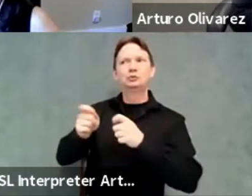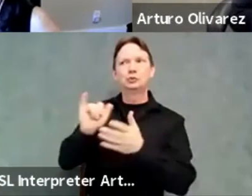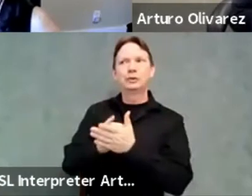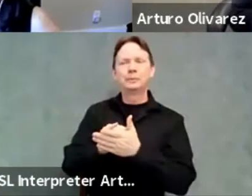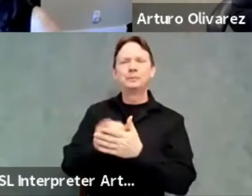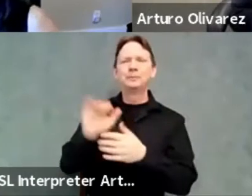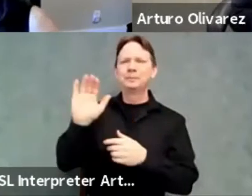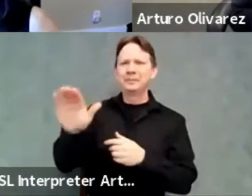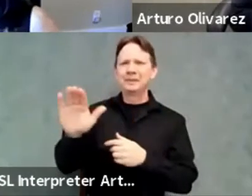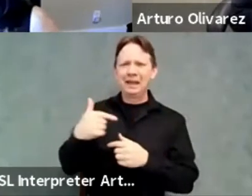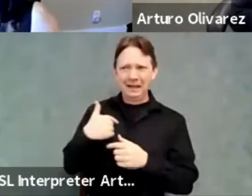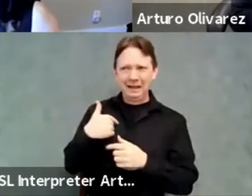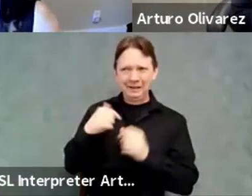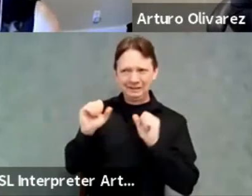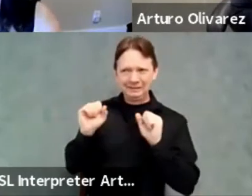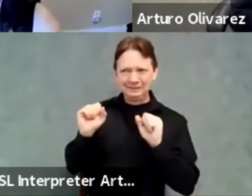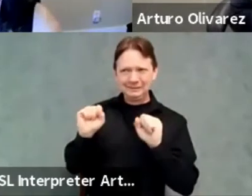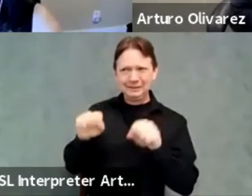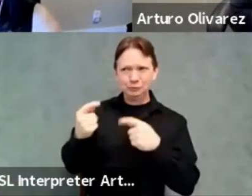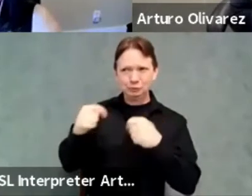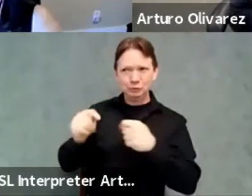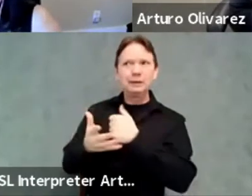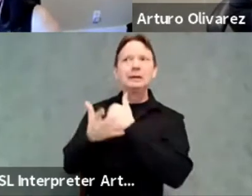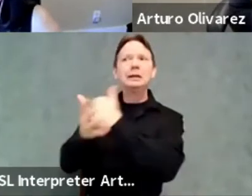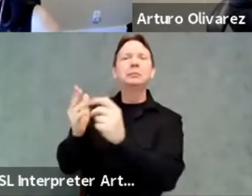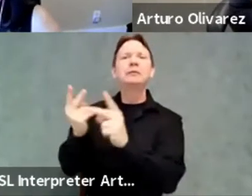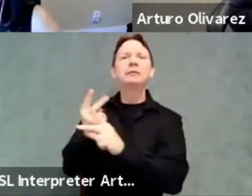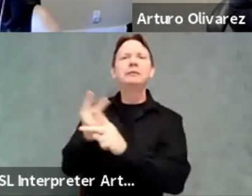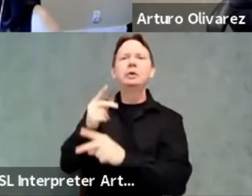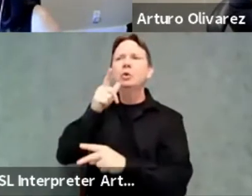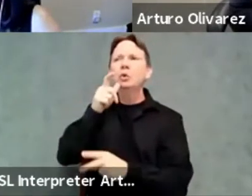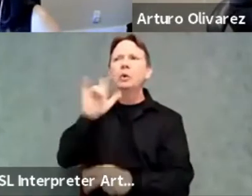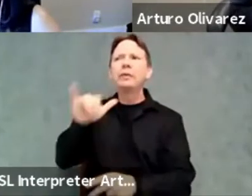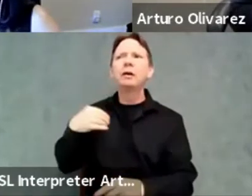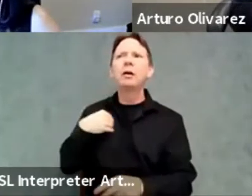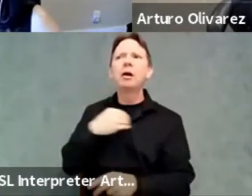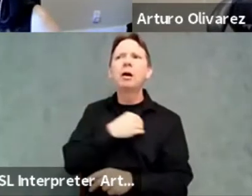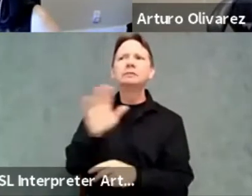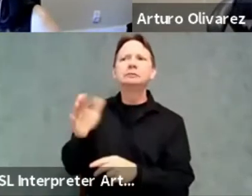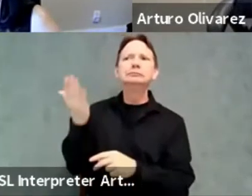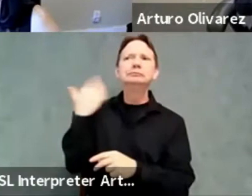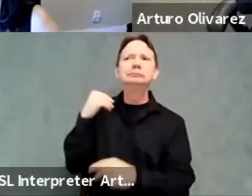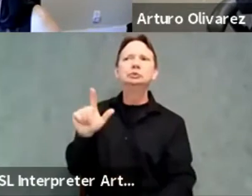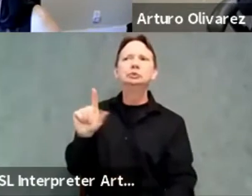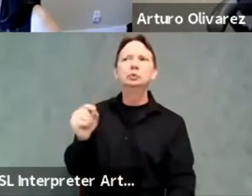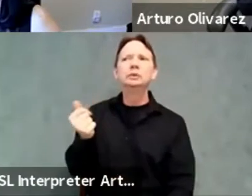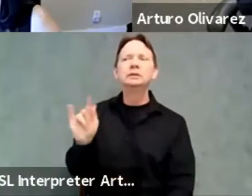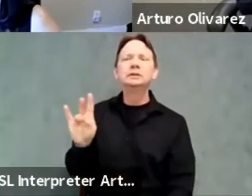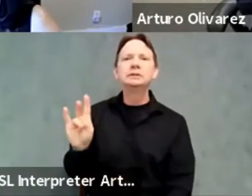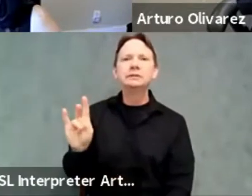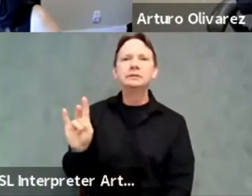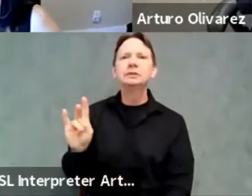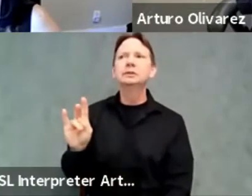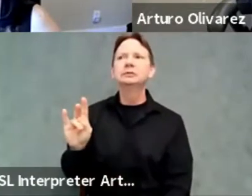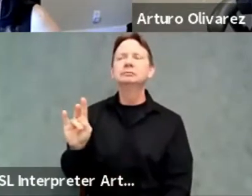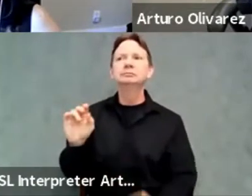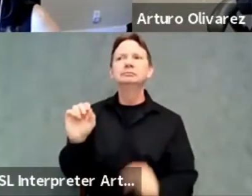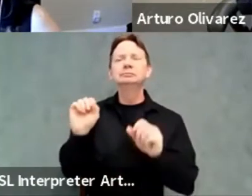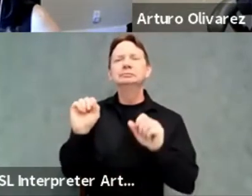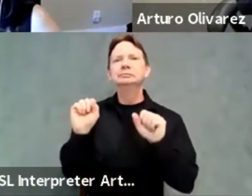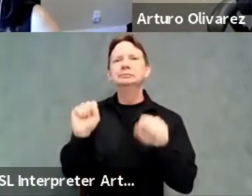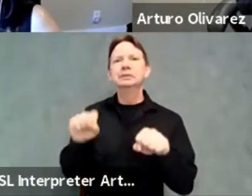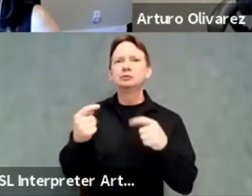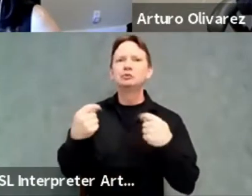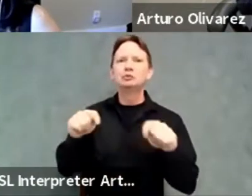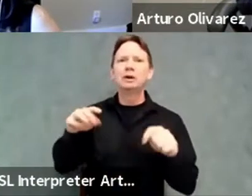who were officers at that last time that it seemed to be updated. We could see if anyone has access to, any of those former officers have access,